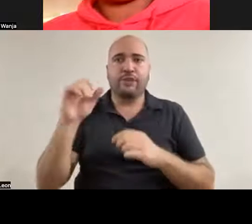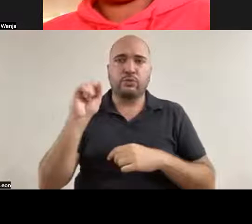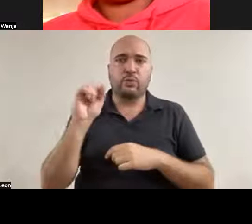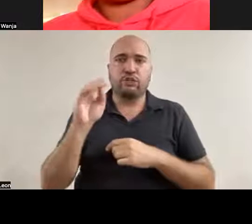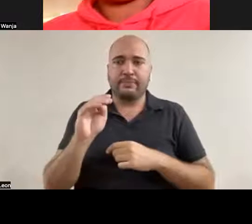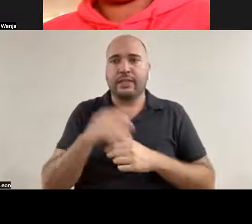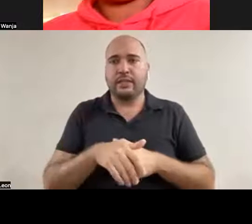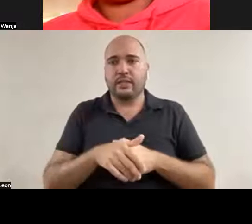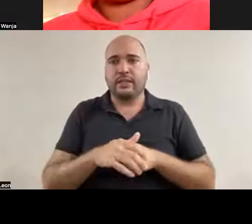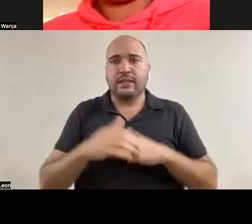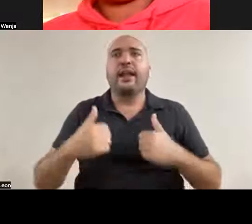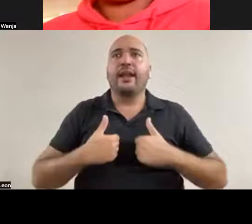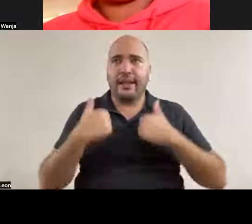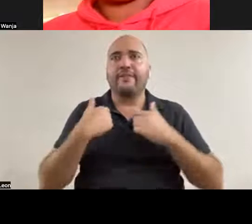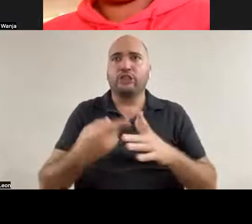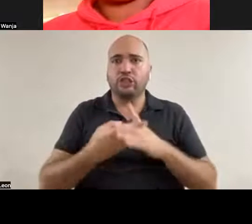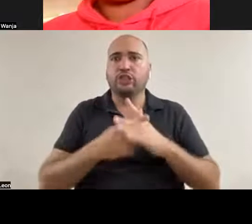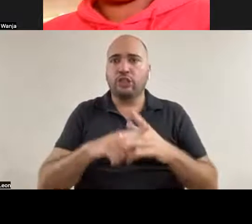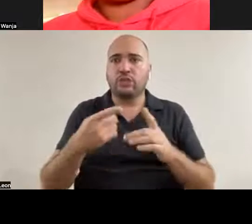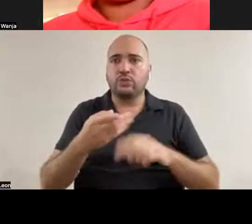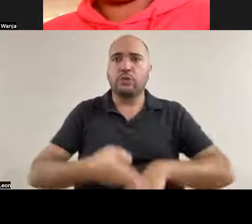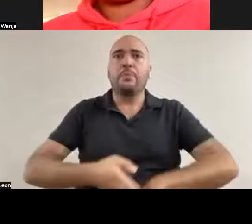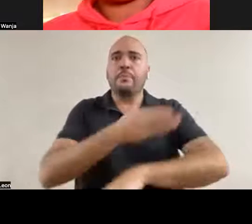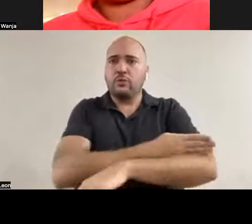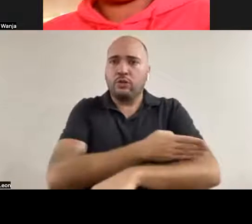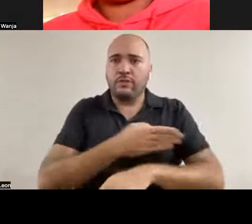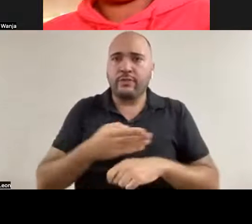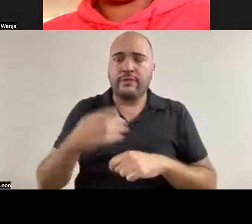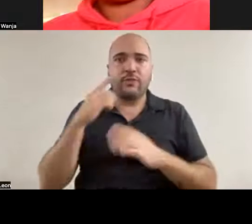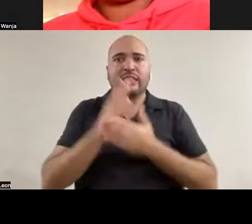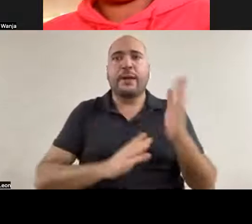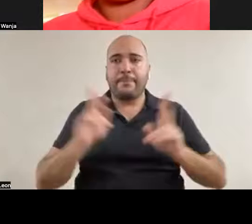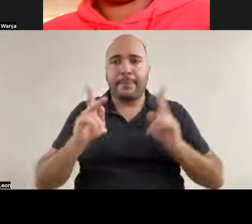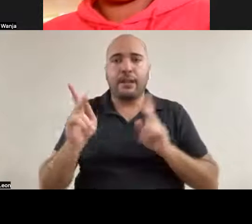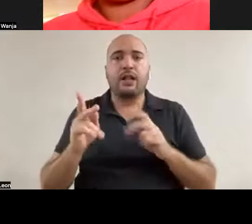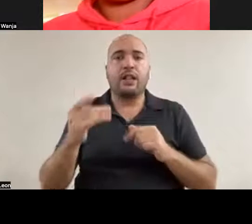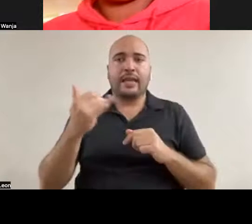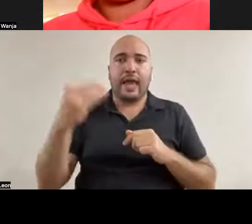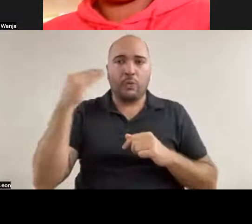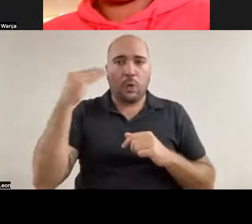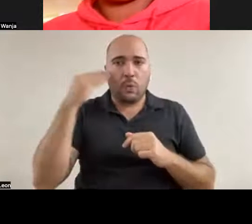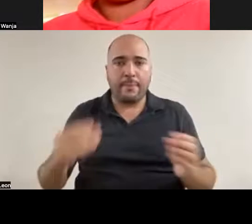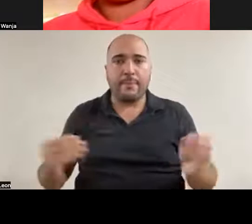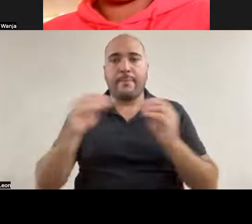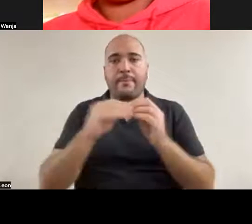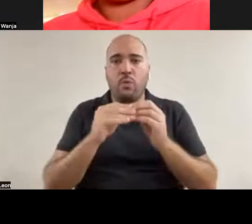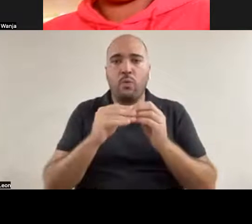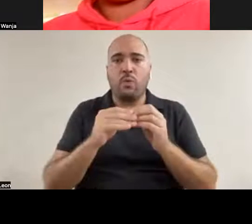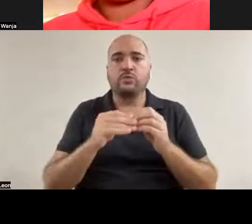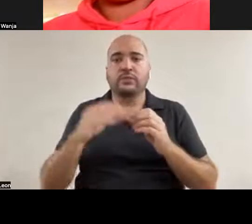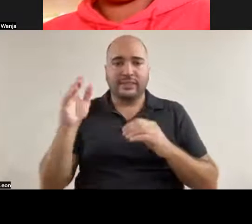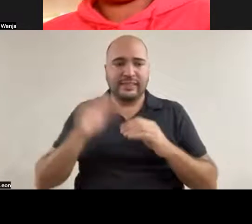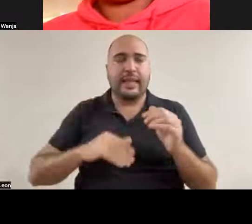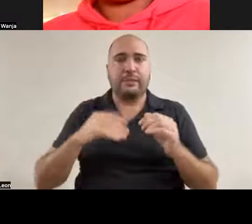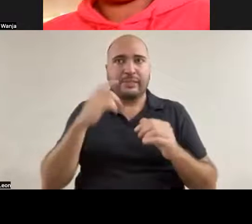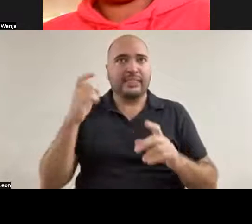media. Life has started to improve for some people now knowing more than they did, and it's because of